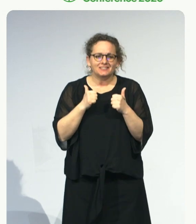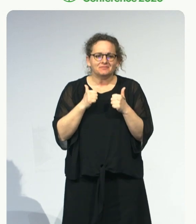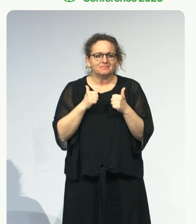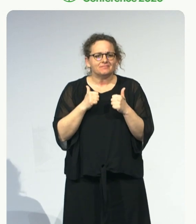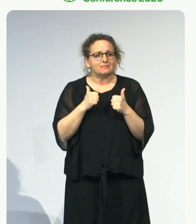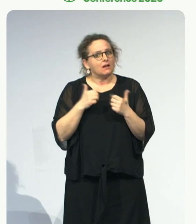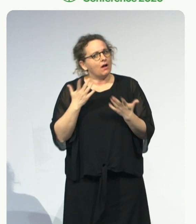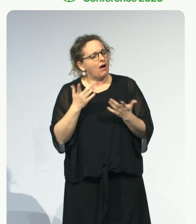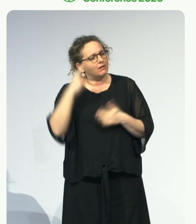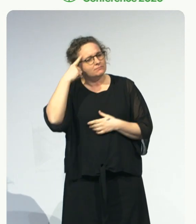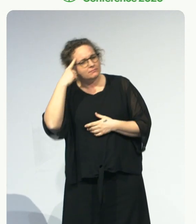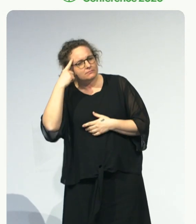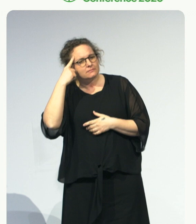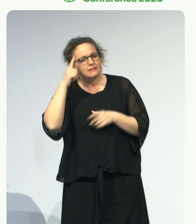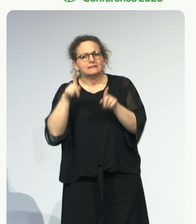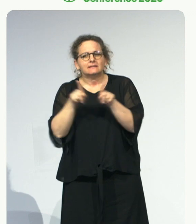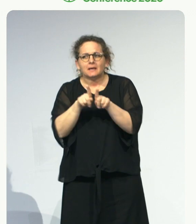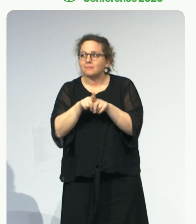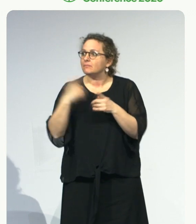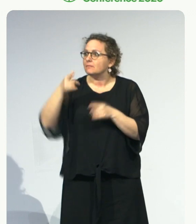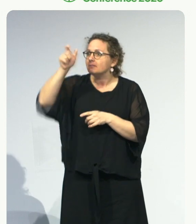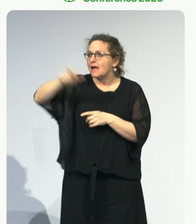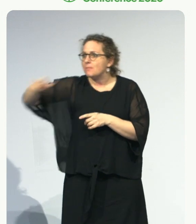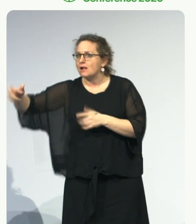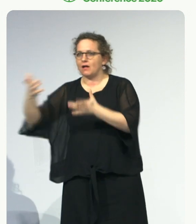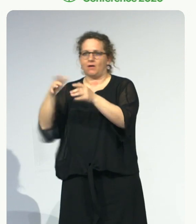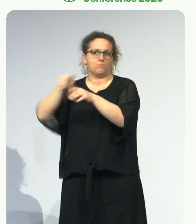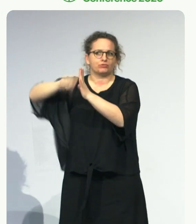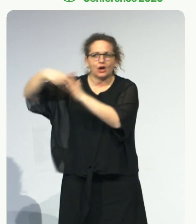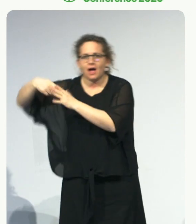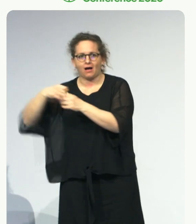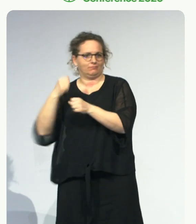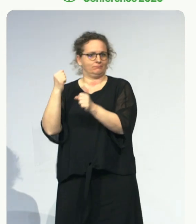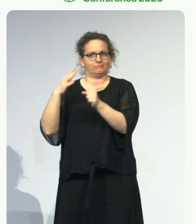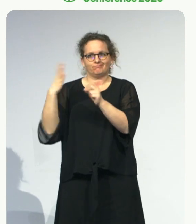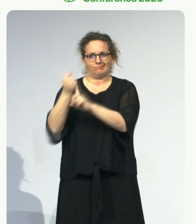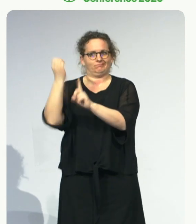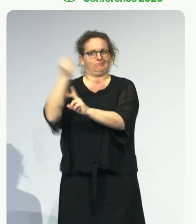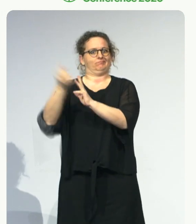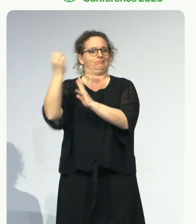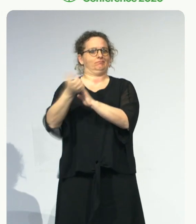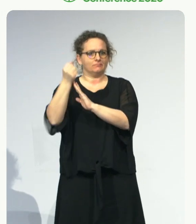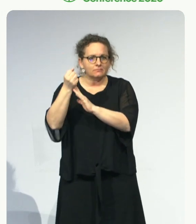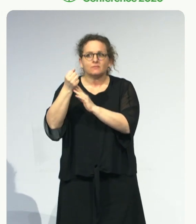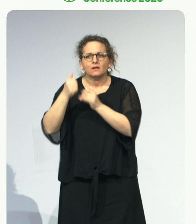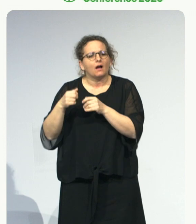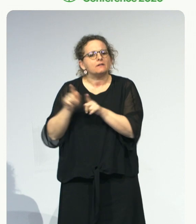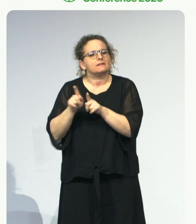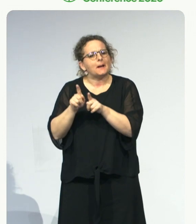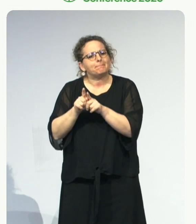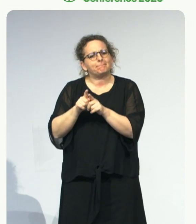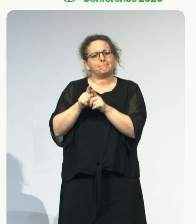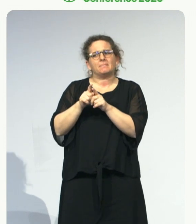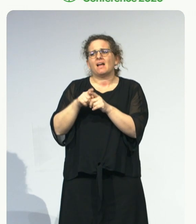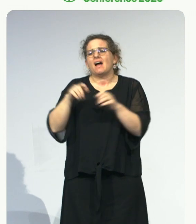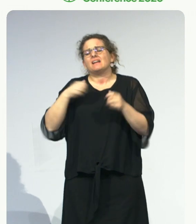got awards, it is a big deal. So just take that little moment home. I'm sorry we can't have a conversation with every one of you, but we